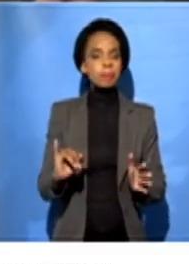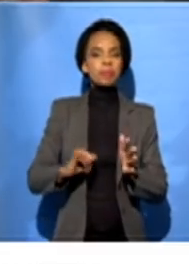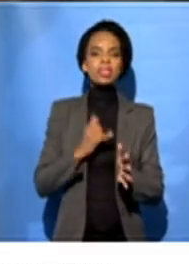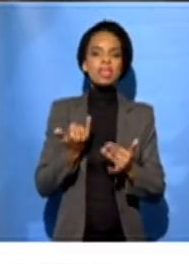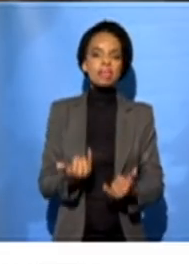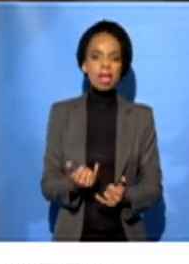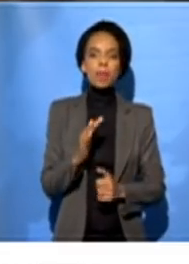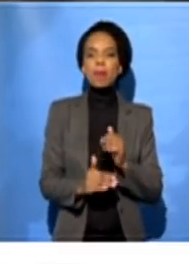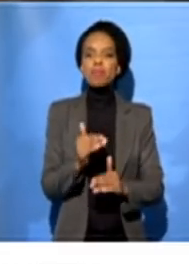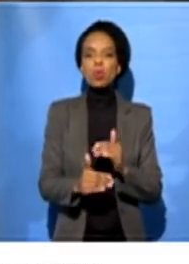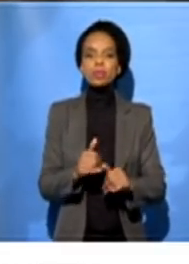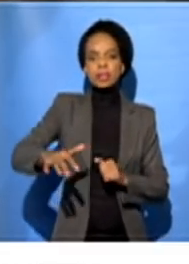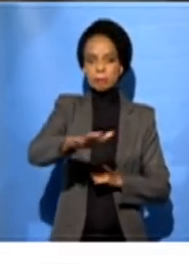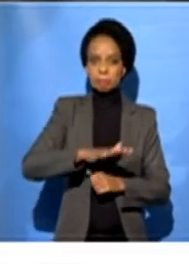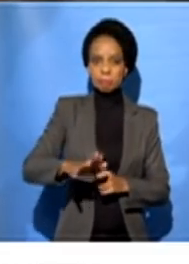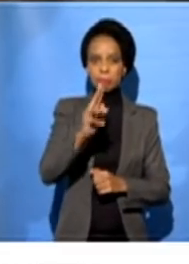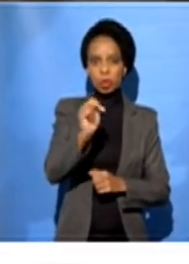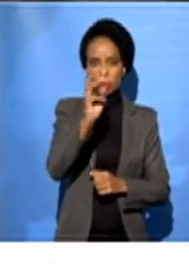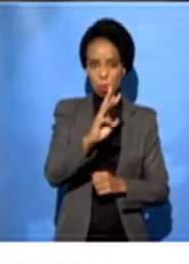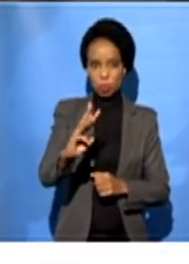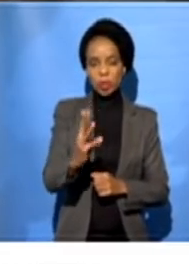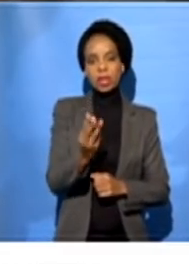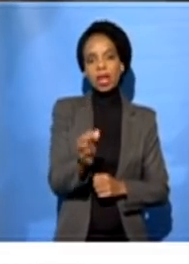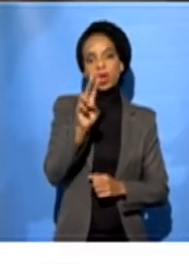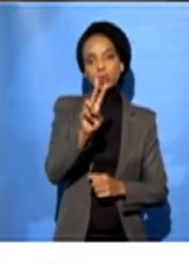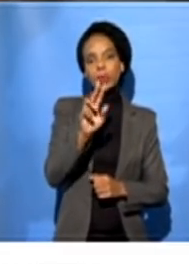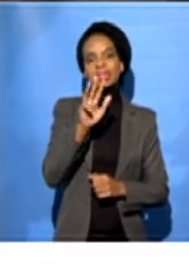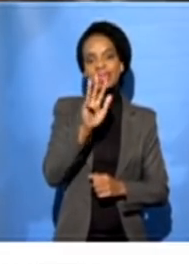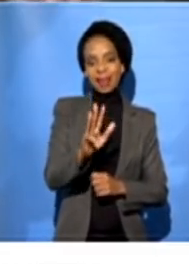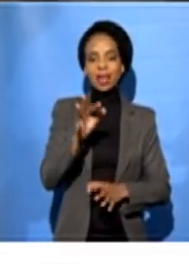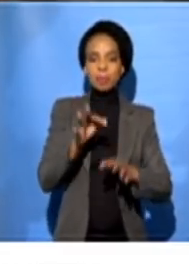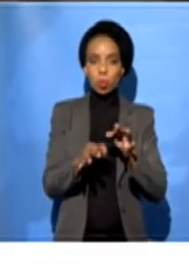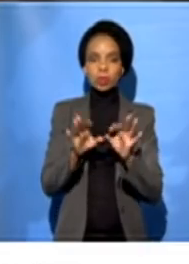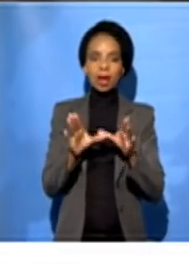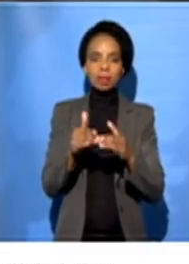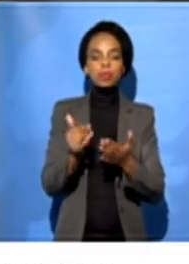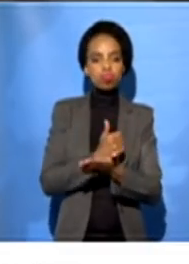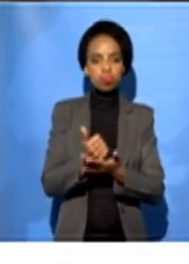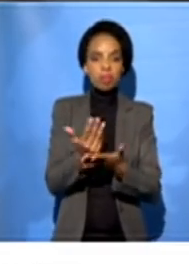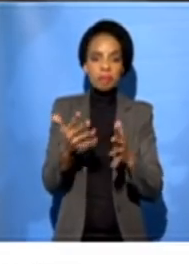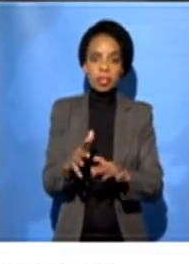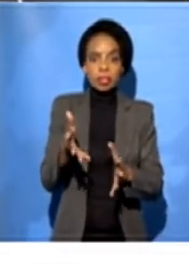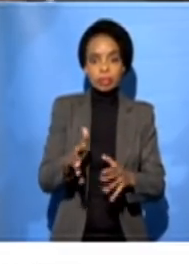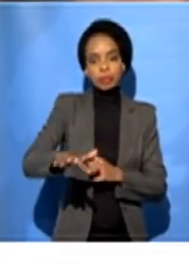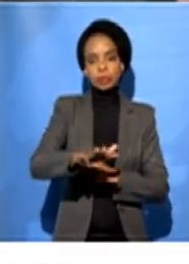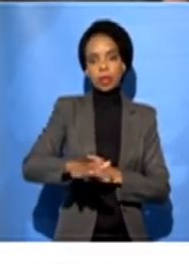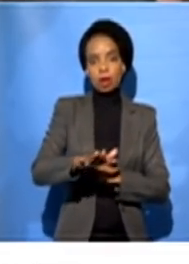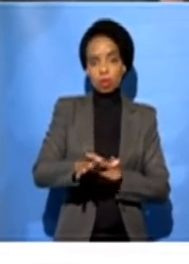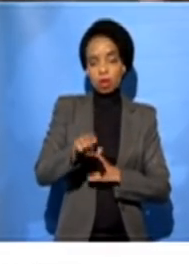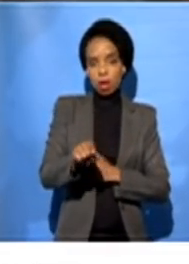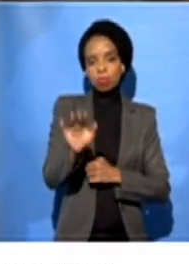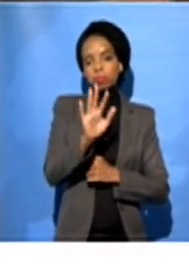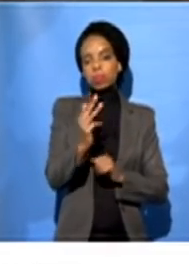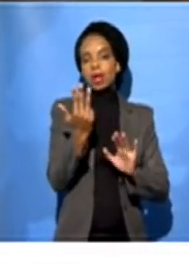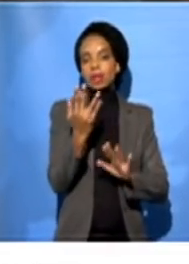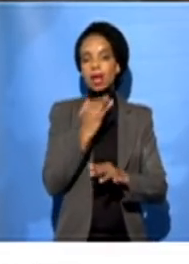the voting process in the Northwest, there are about 29 political parties which are registered at the moment. Well, about 9 years